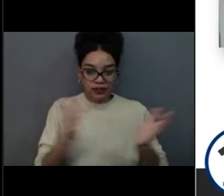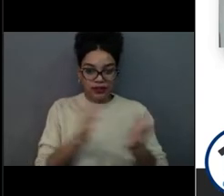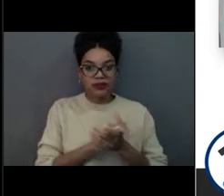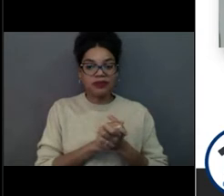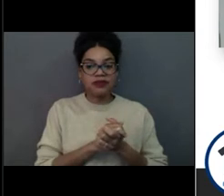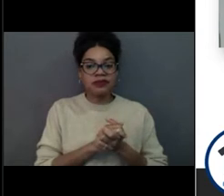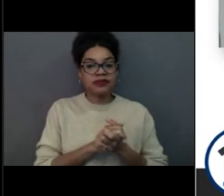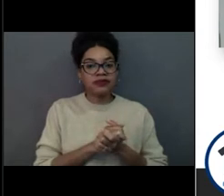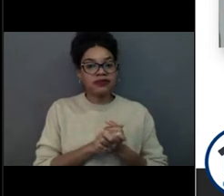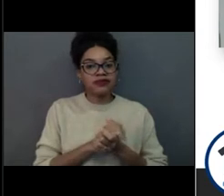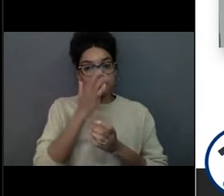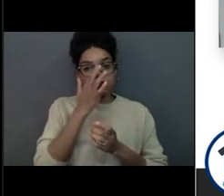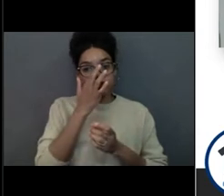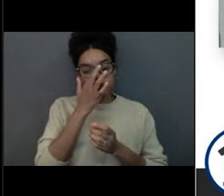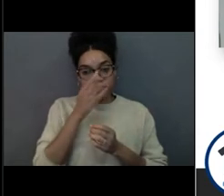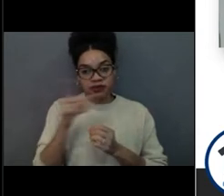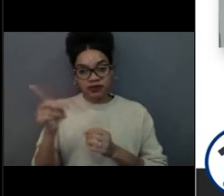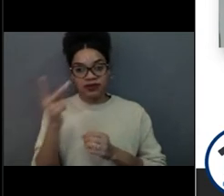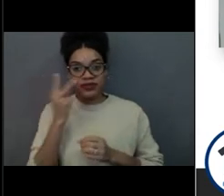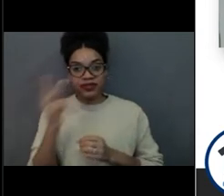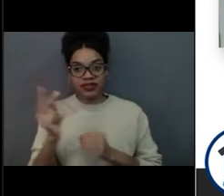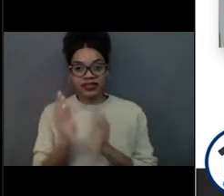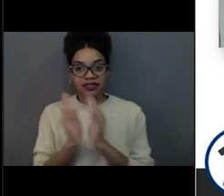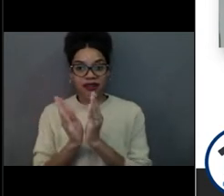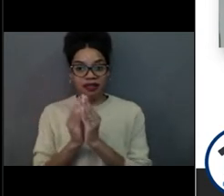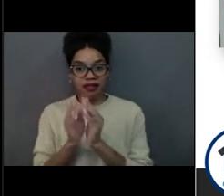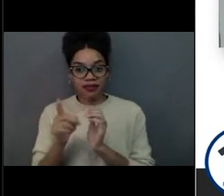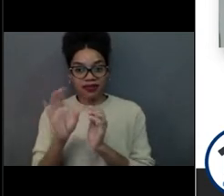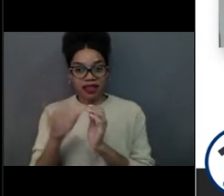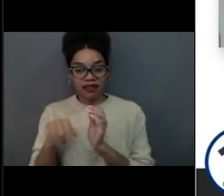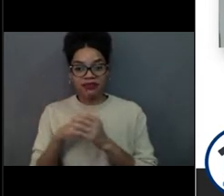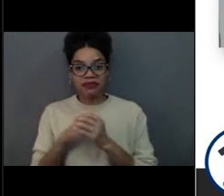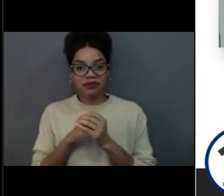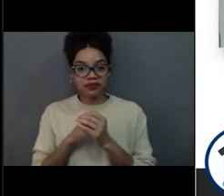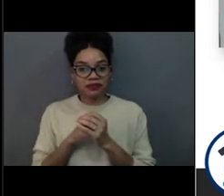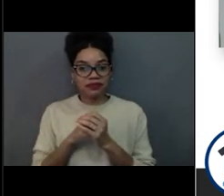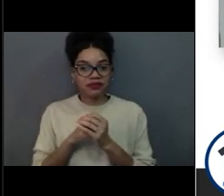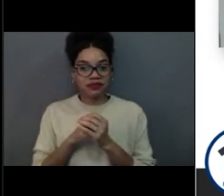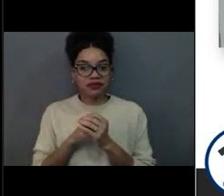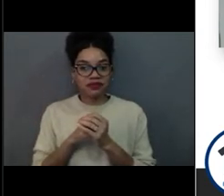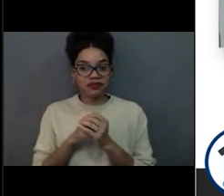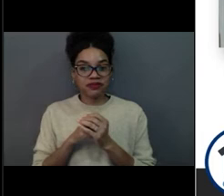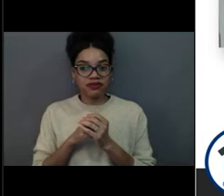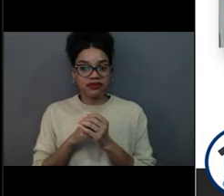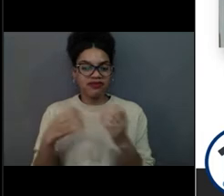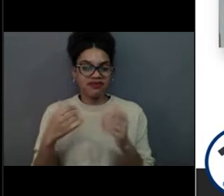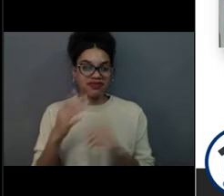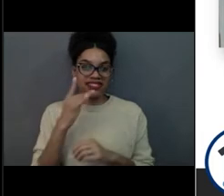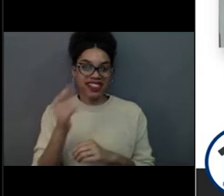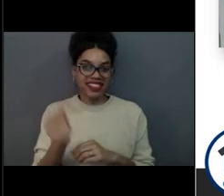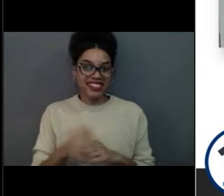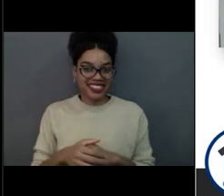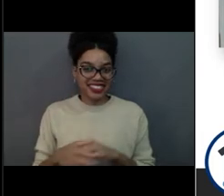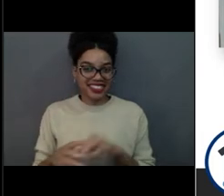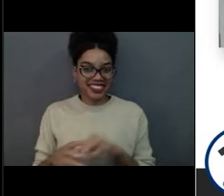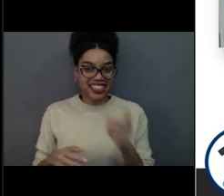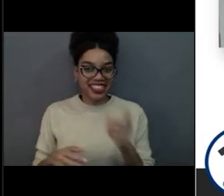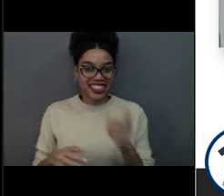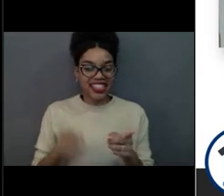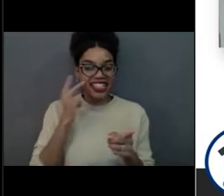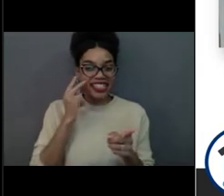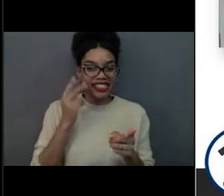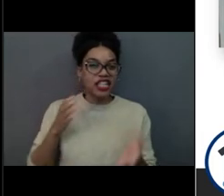These scallops are right here. These are some sea scallops there. Probably very delicious. And the cooked crab in the